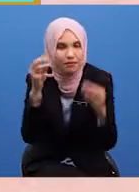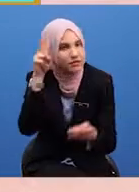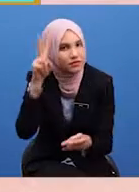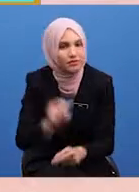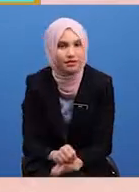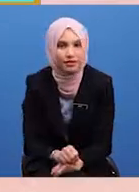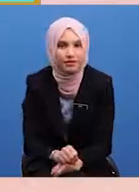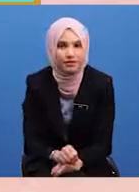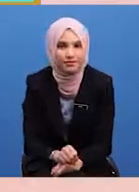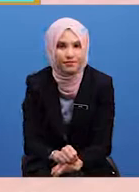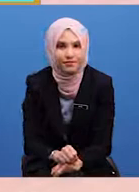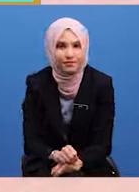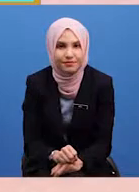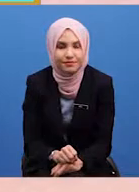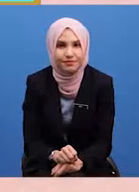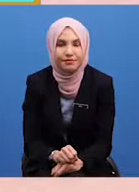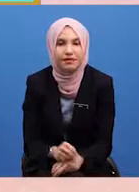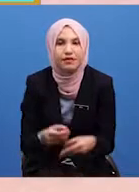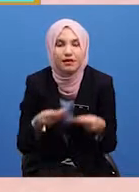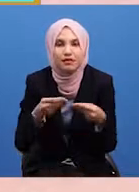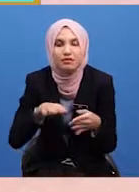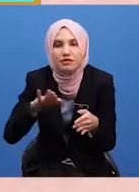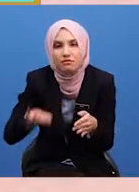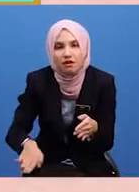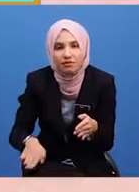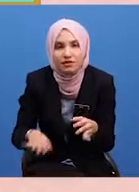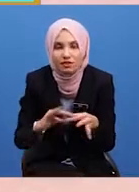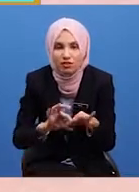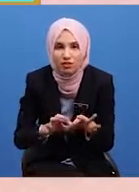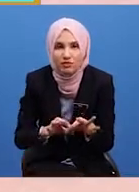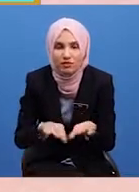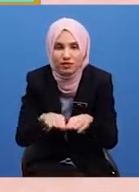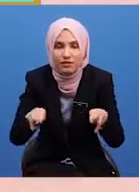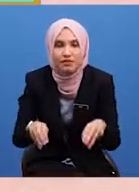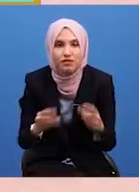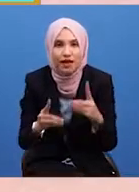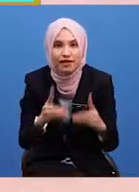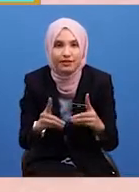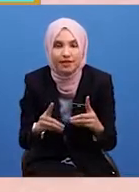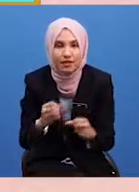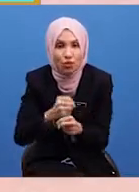Velos, may just drop their stories from the table to decide on the winner.